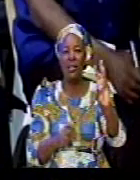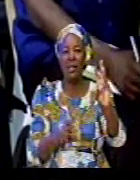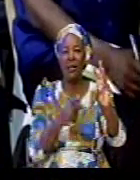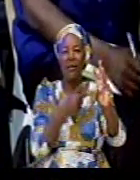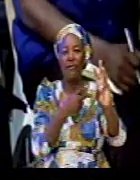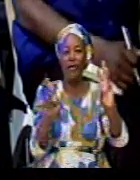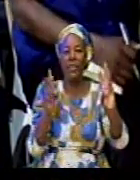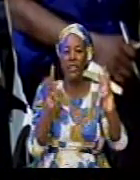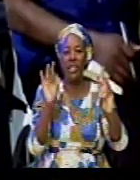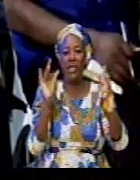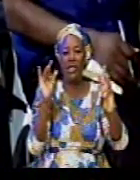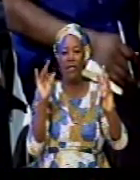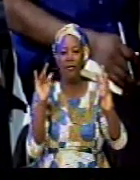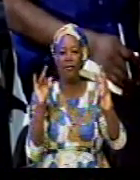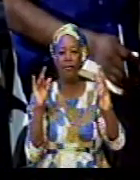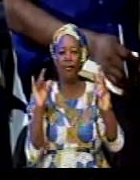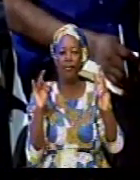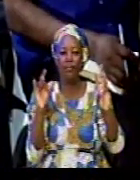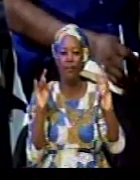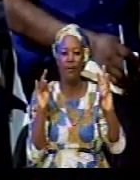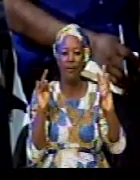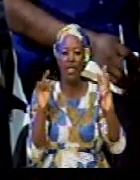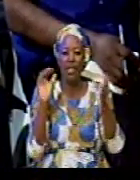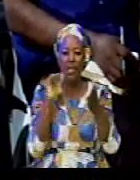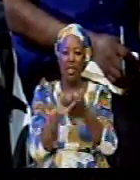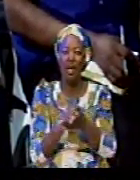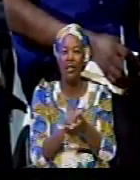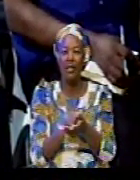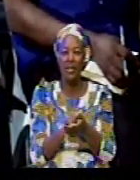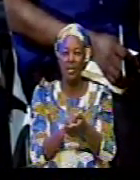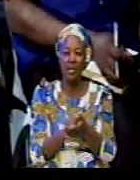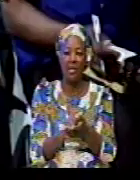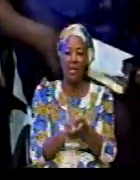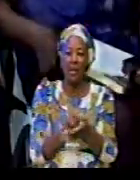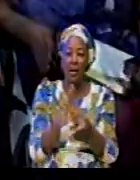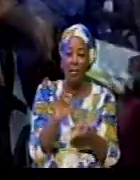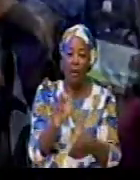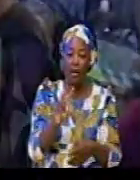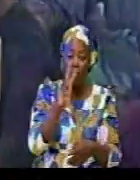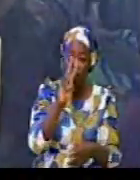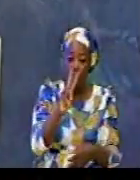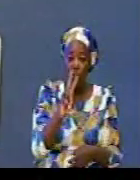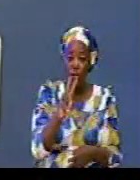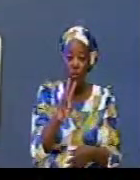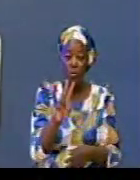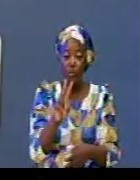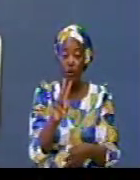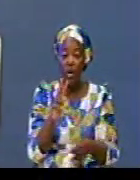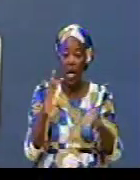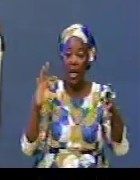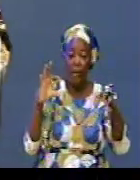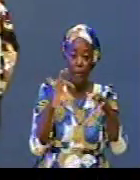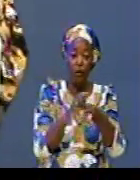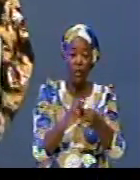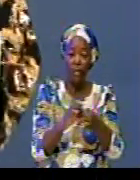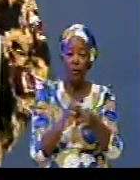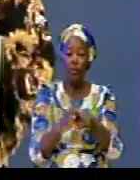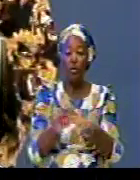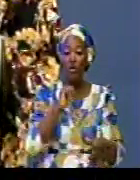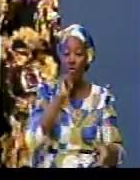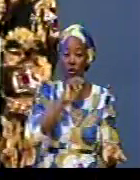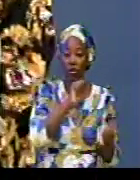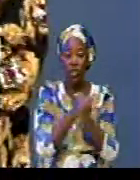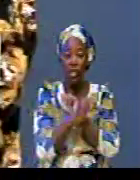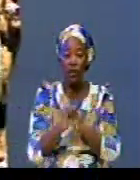chapter 8, verse 8, chapter 6, verse 18. That by